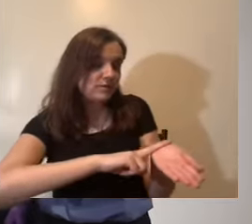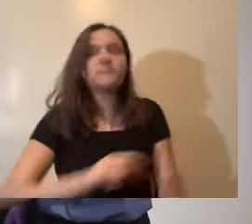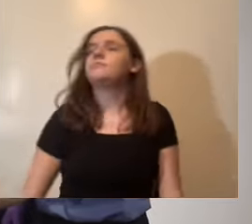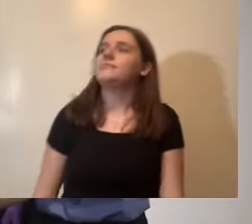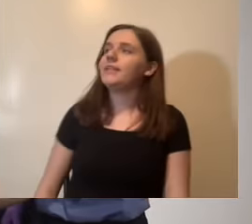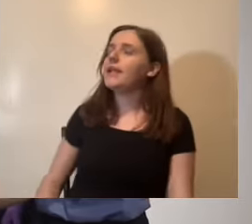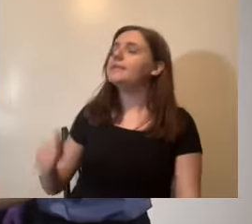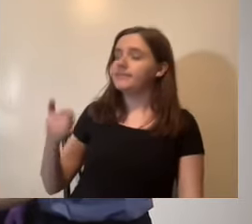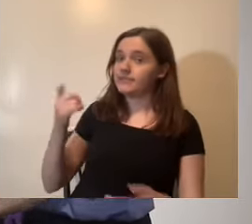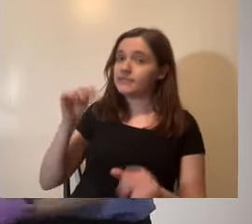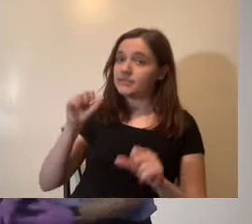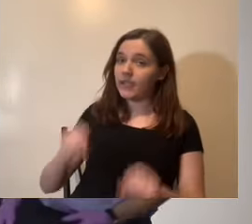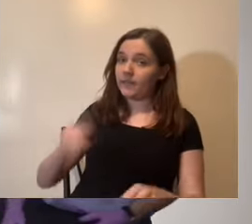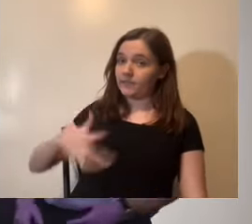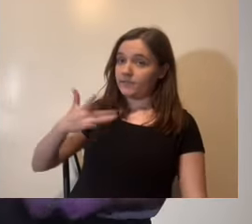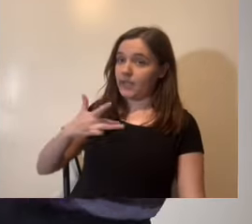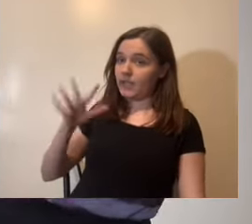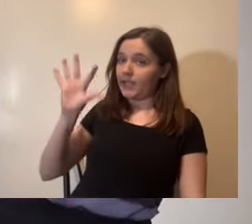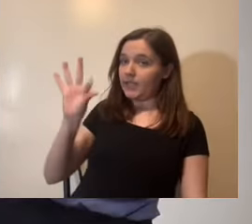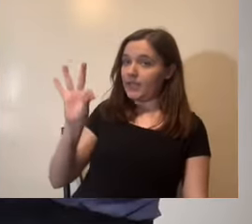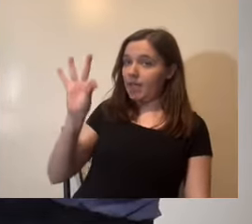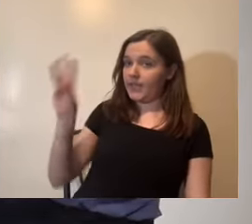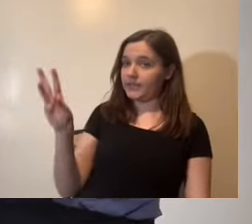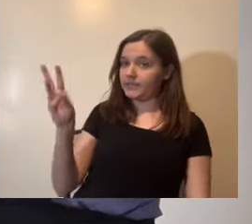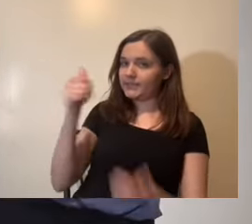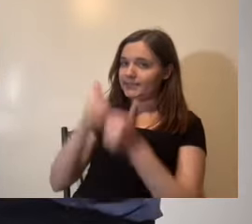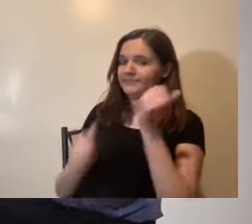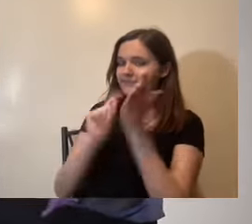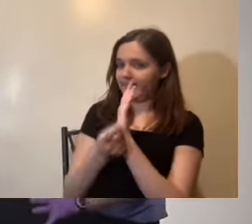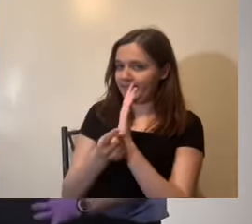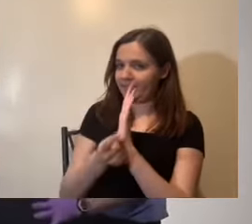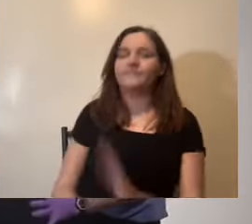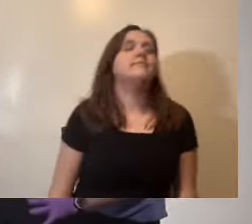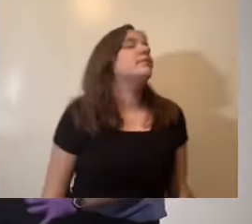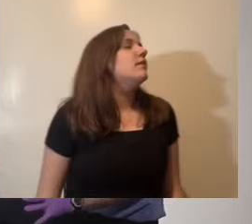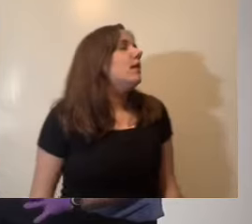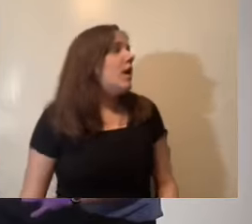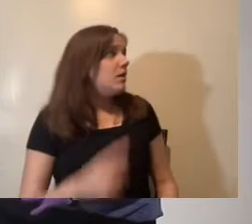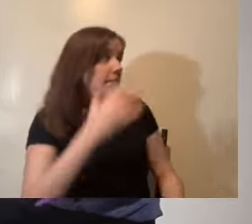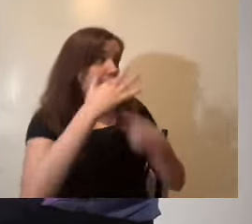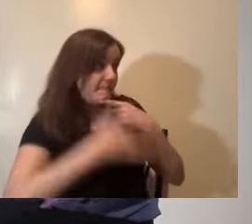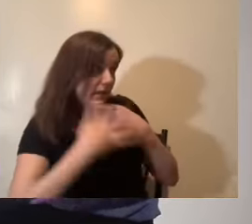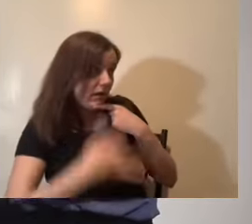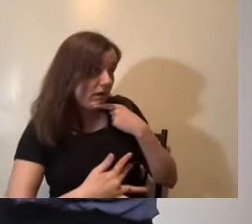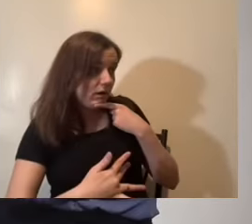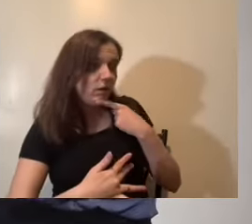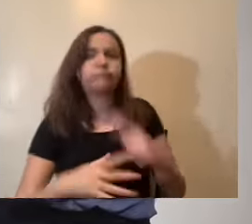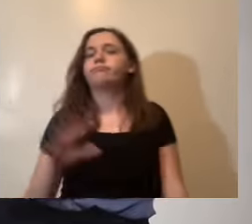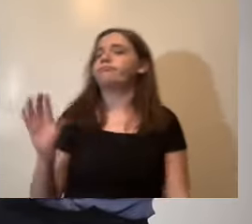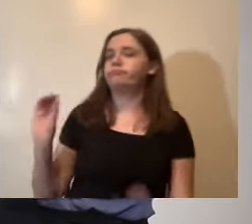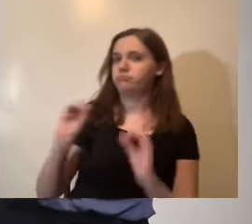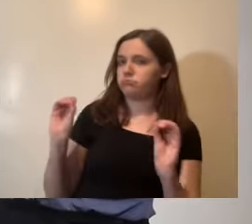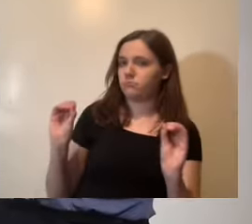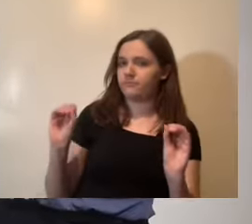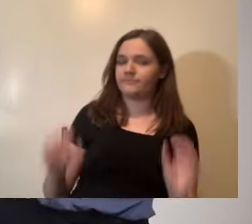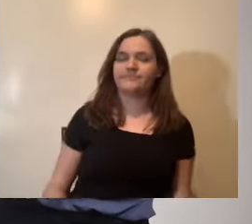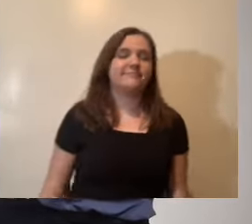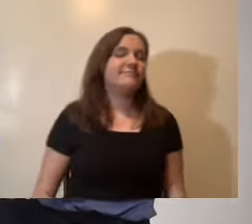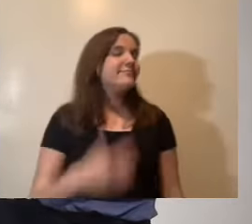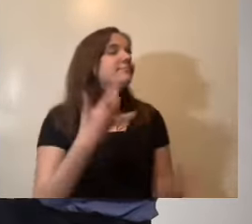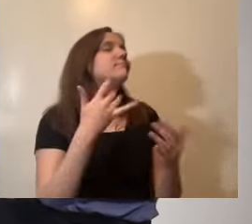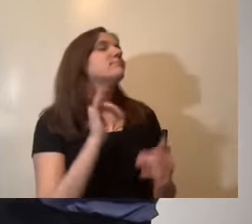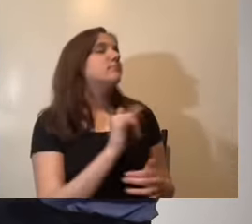per minute. Okay. Do I note any major bleeding? No major bleeding. Okay. And then moving on to